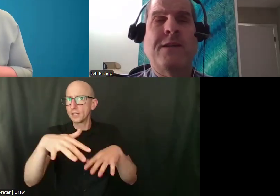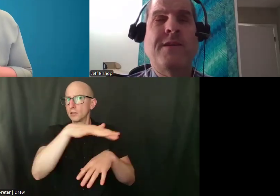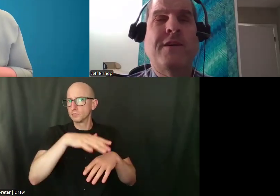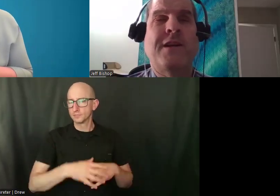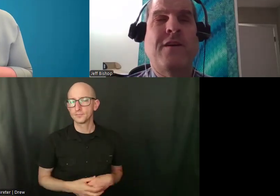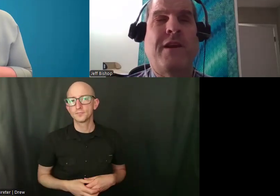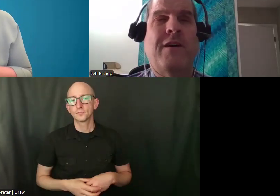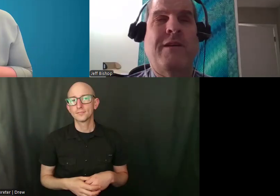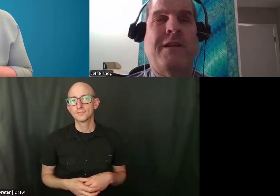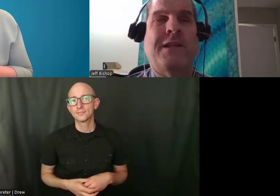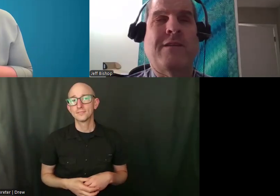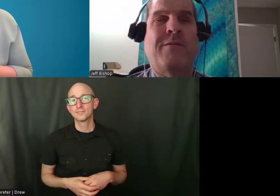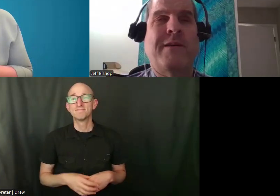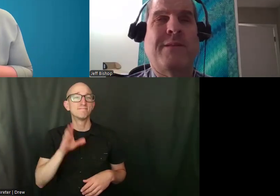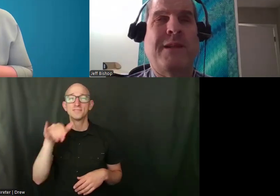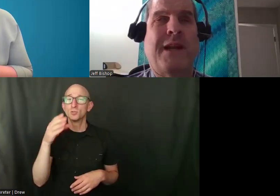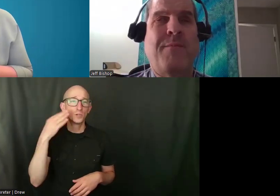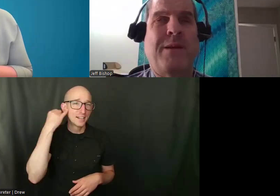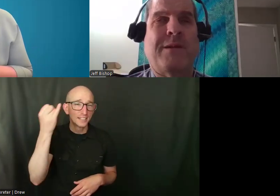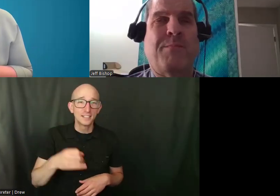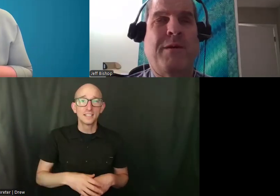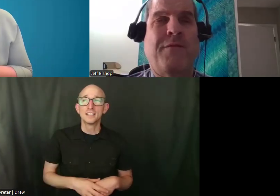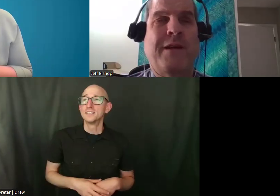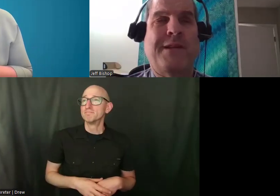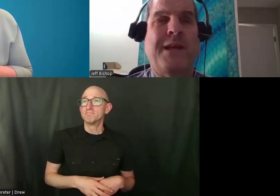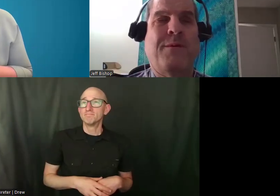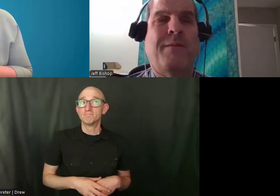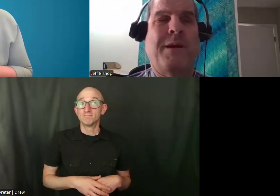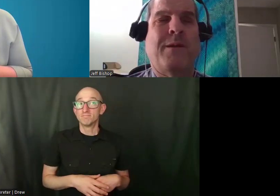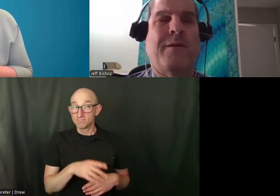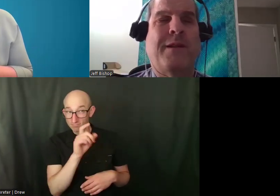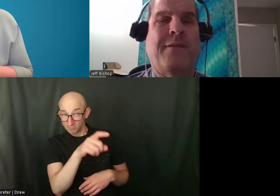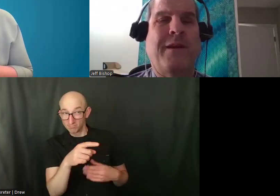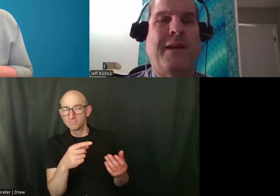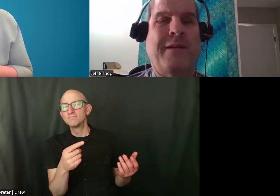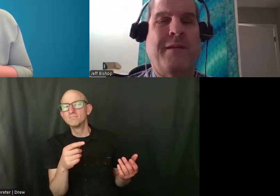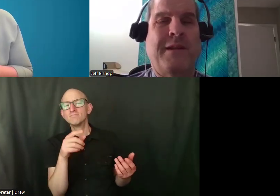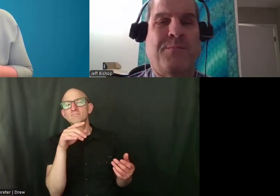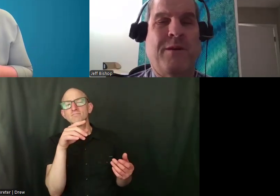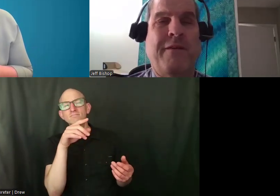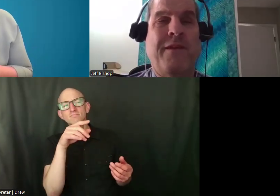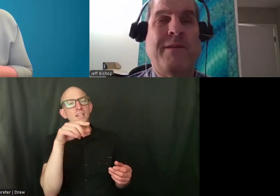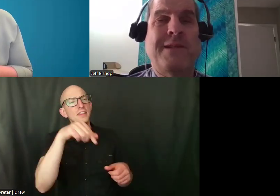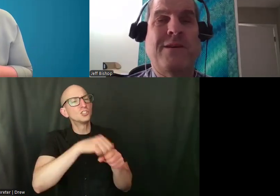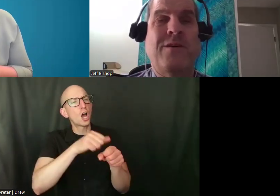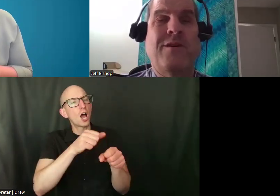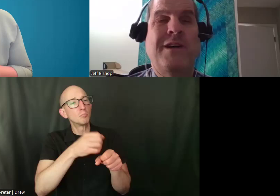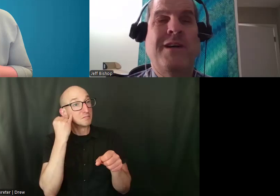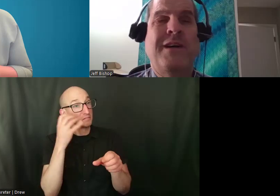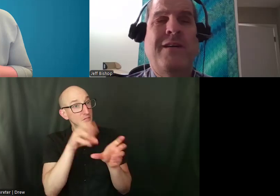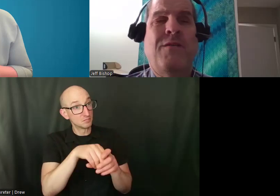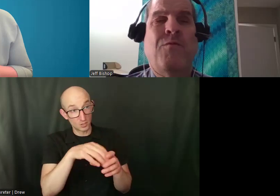And it's always good to know, is this career something that I'd be able to put food on the table and be able to earn a living and support my family?